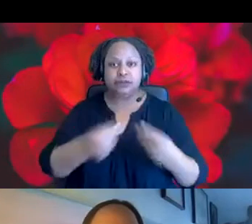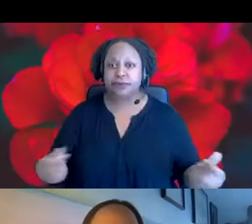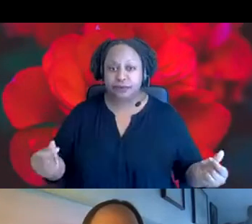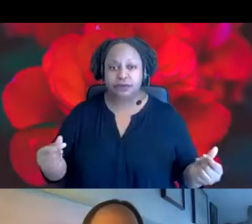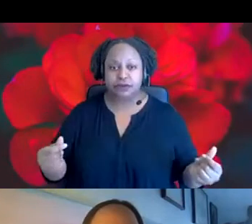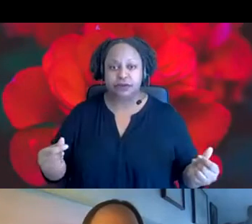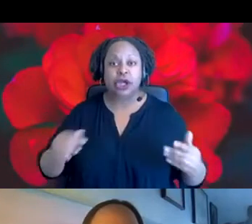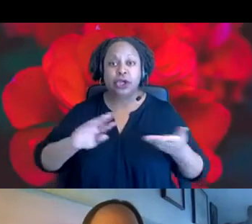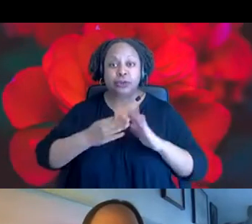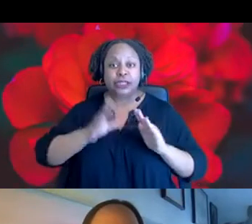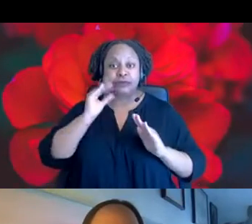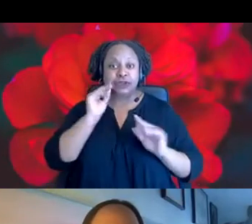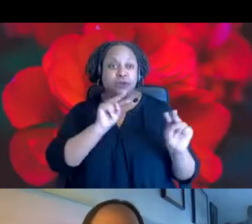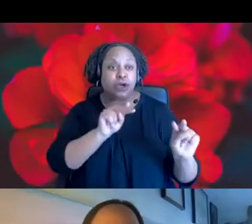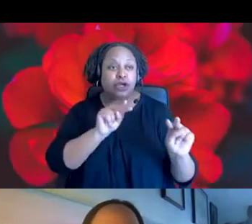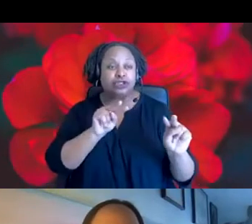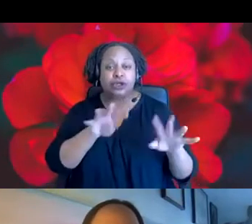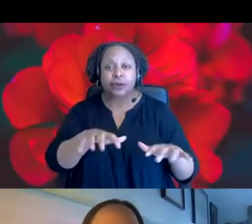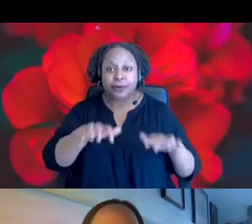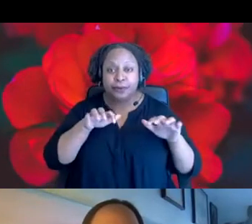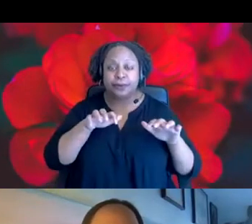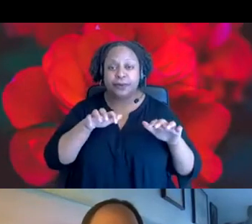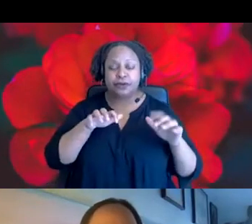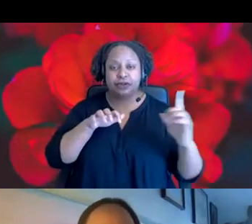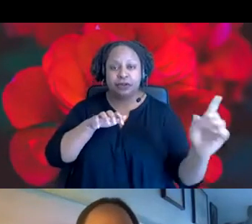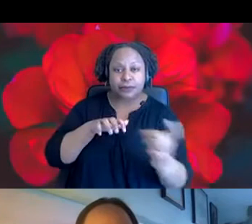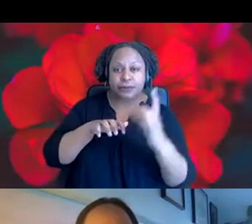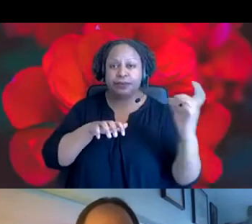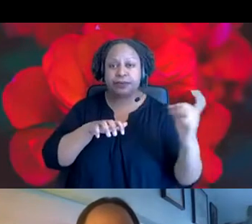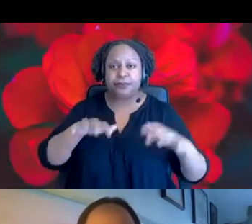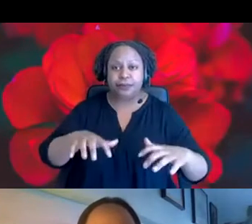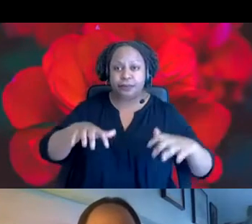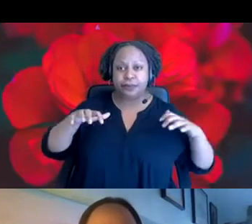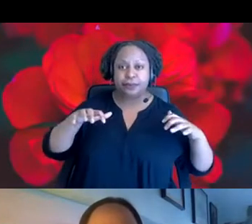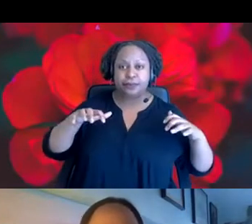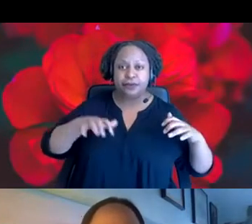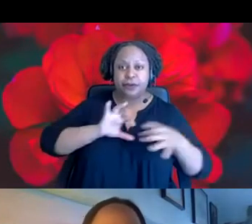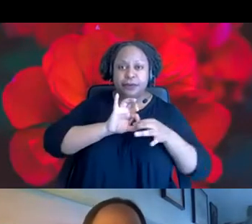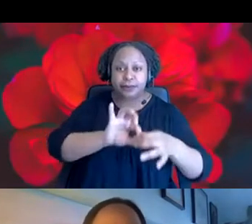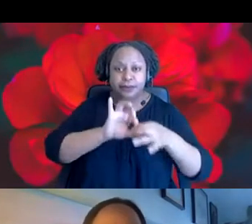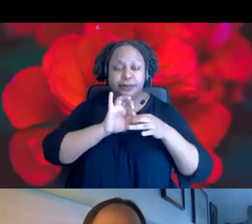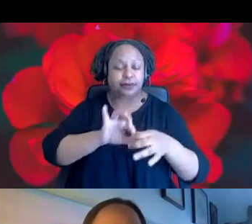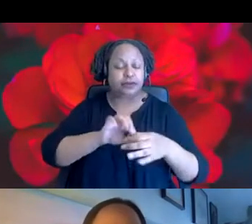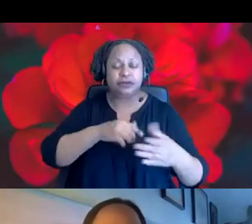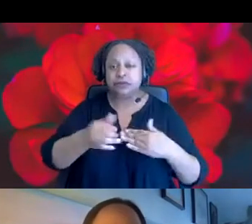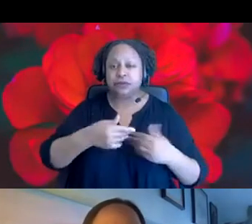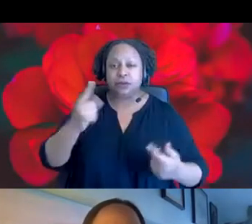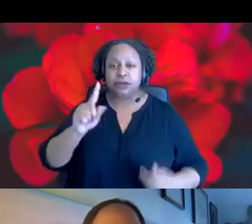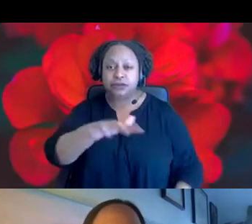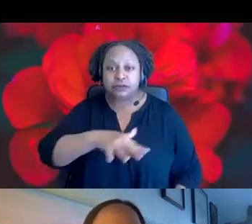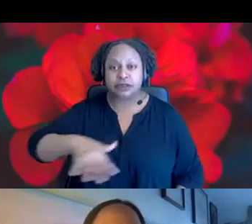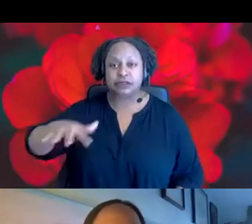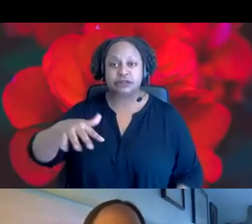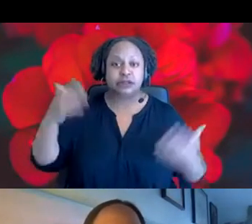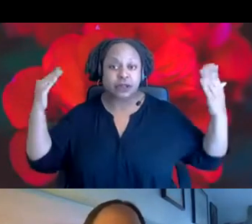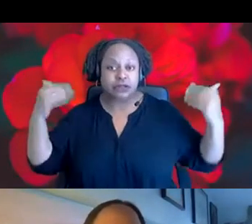community experience of watching something, the breath of the performer, the breath of the audience, in whatever kind of space you're doing it, whether it's in a park or in